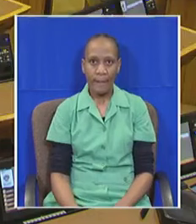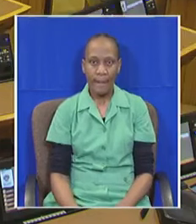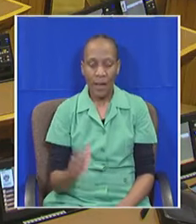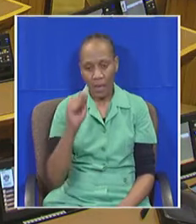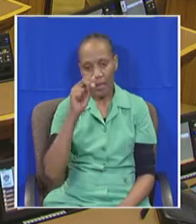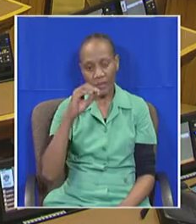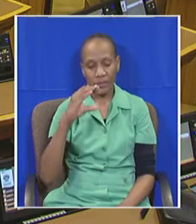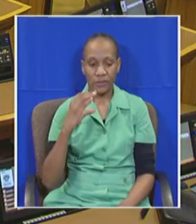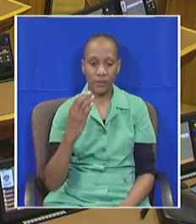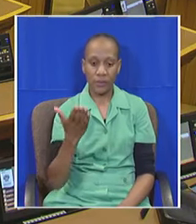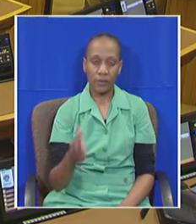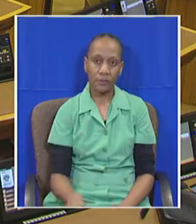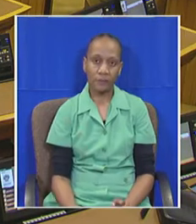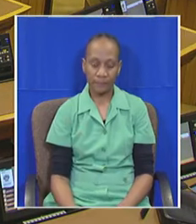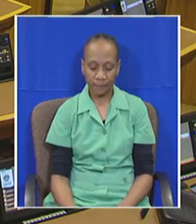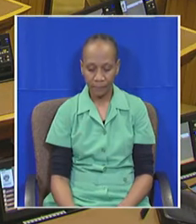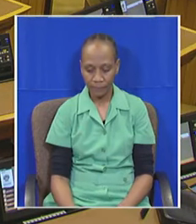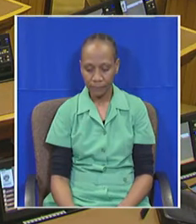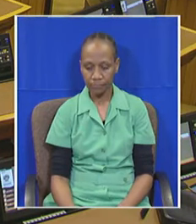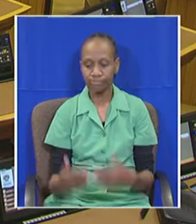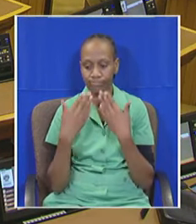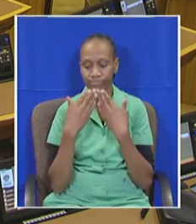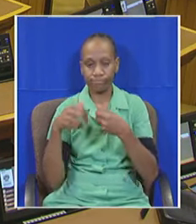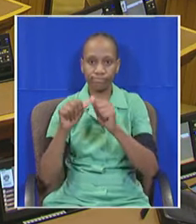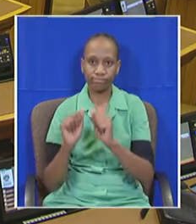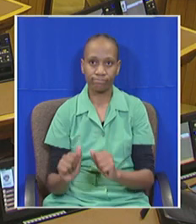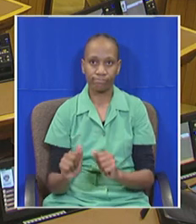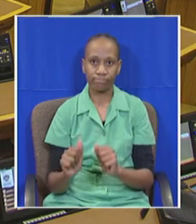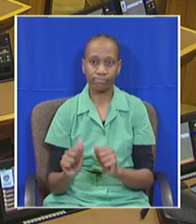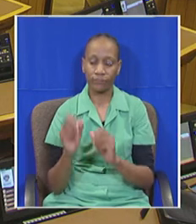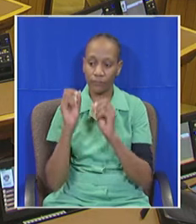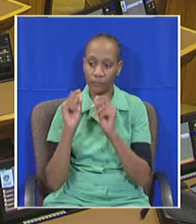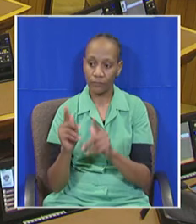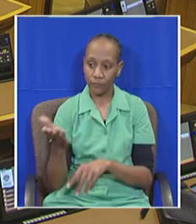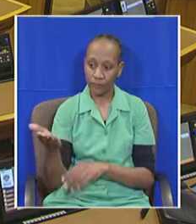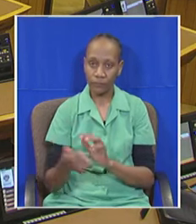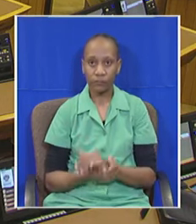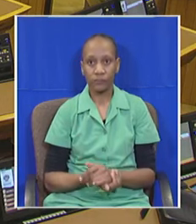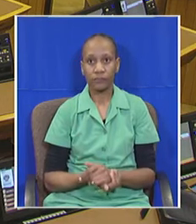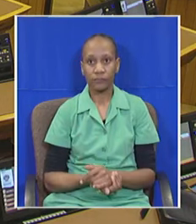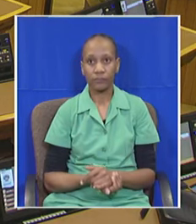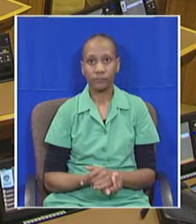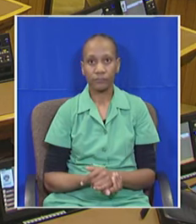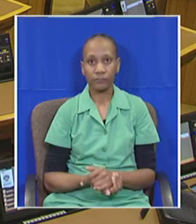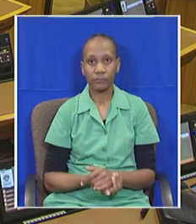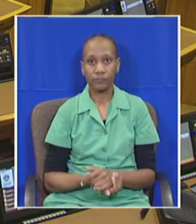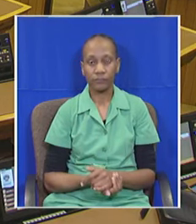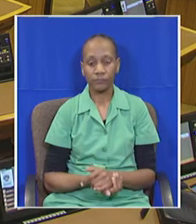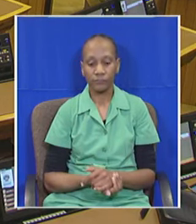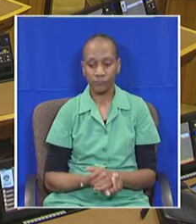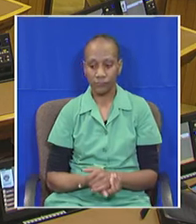ANC? Thank you, House Chair. Okay. I'll call you by name, guys.